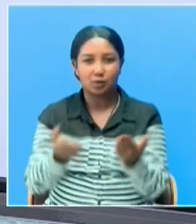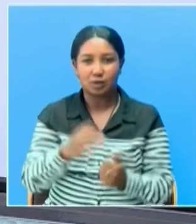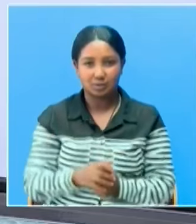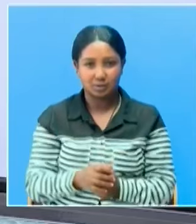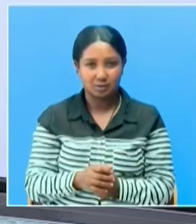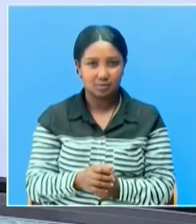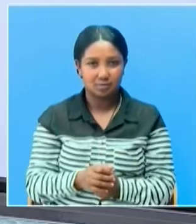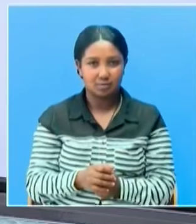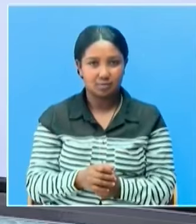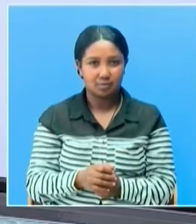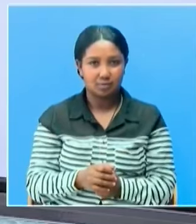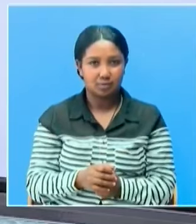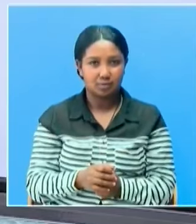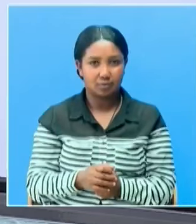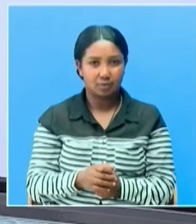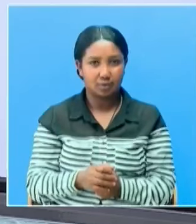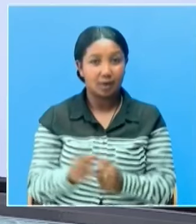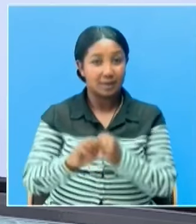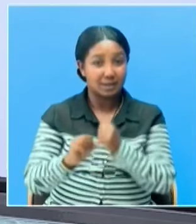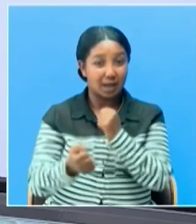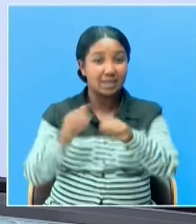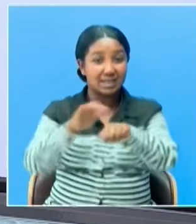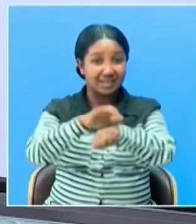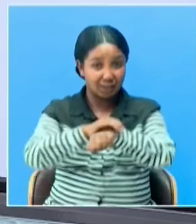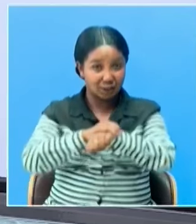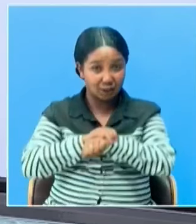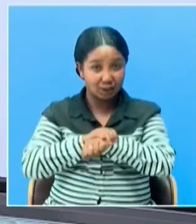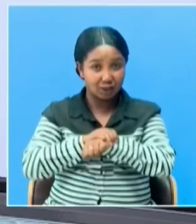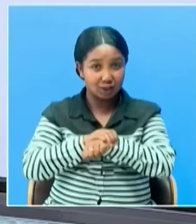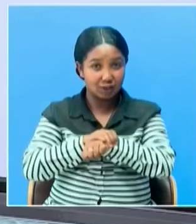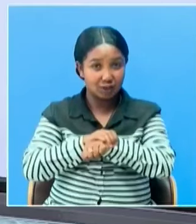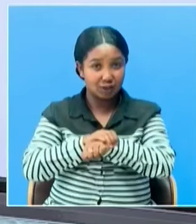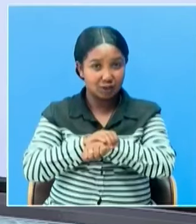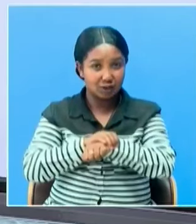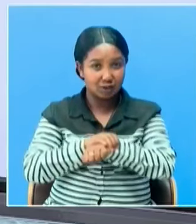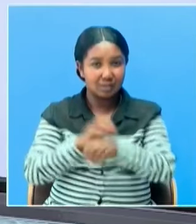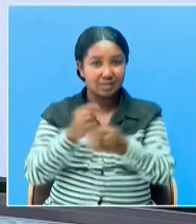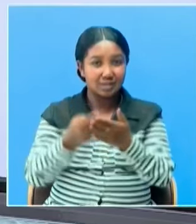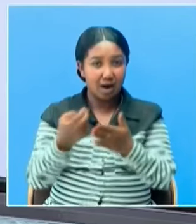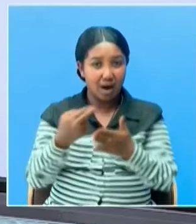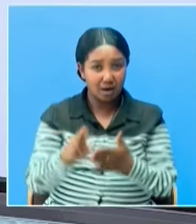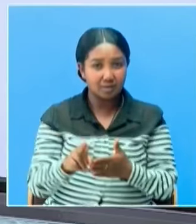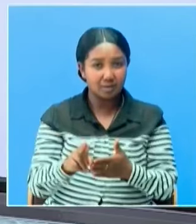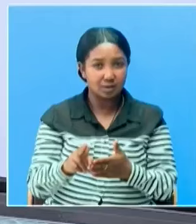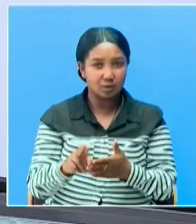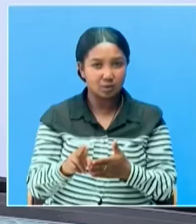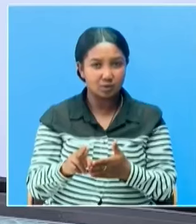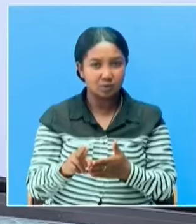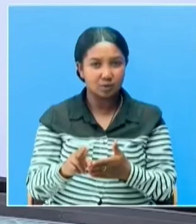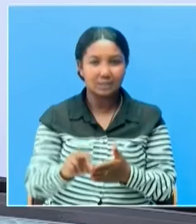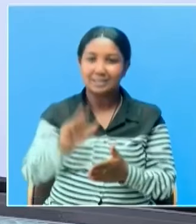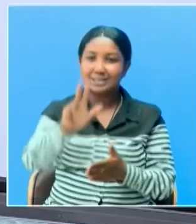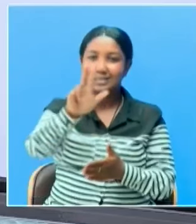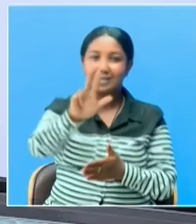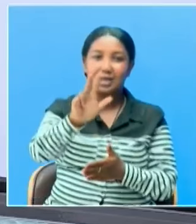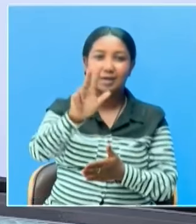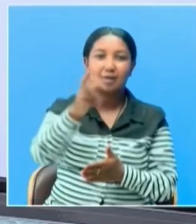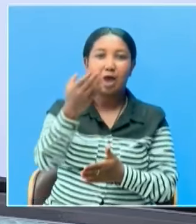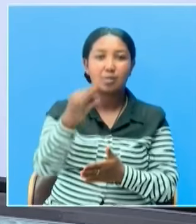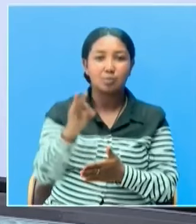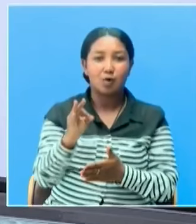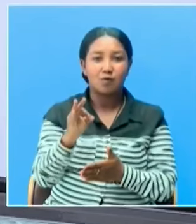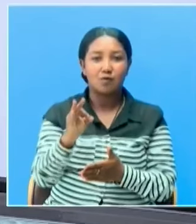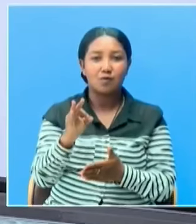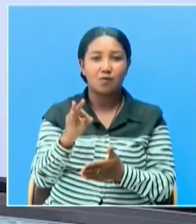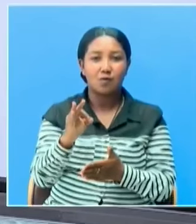Okay? Basically, in English, there are three types of